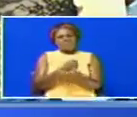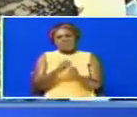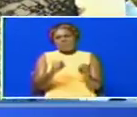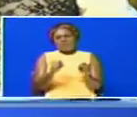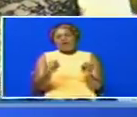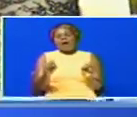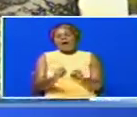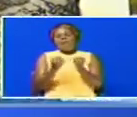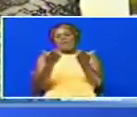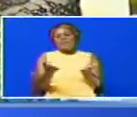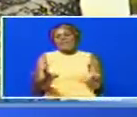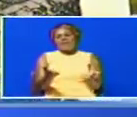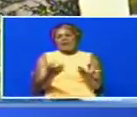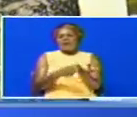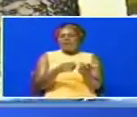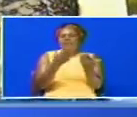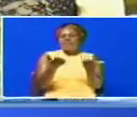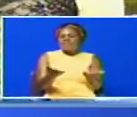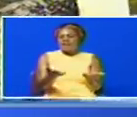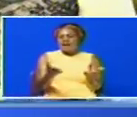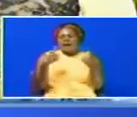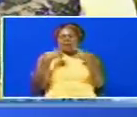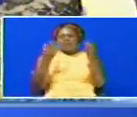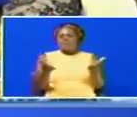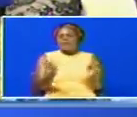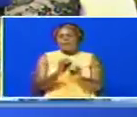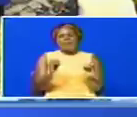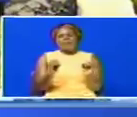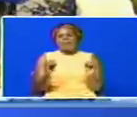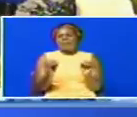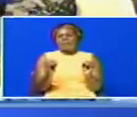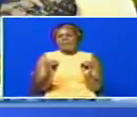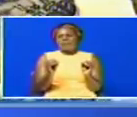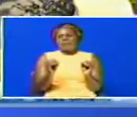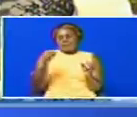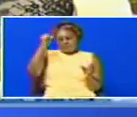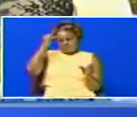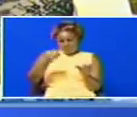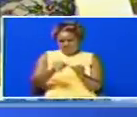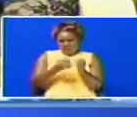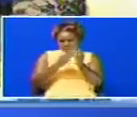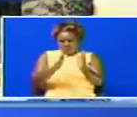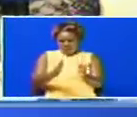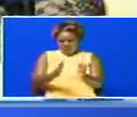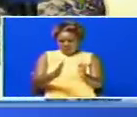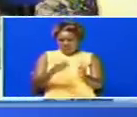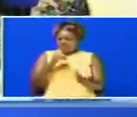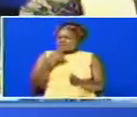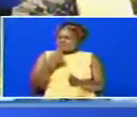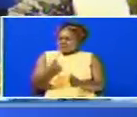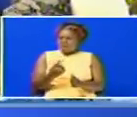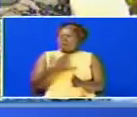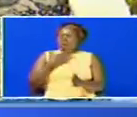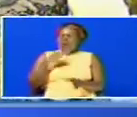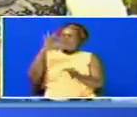there and vote counting takes place and the results will be announced by Wednesday, not even bearing in mind that the leaders from those areas have said, we didn't